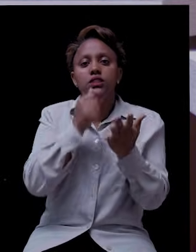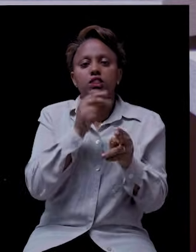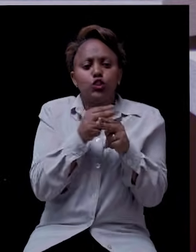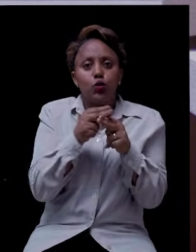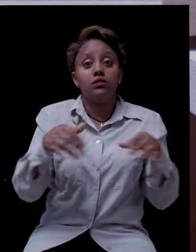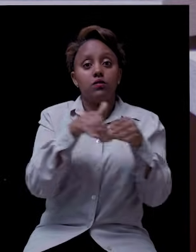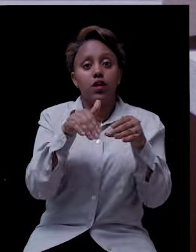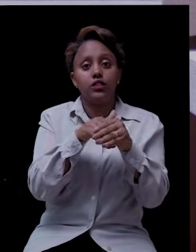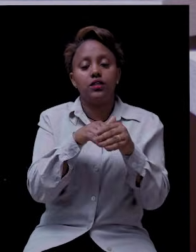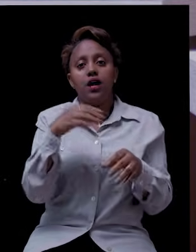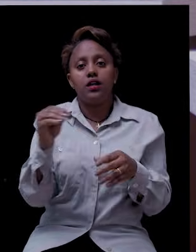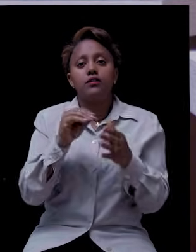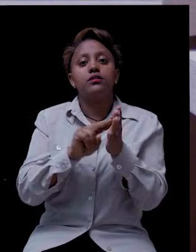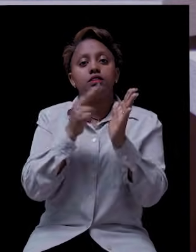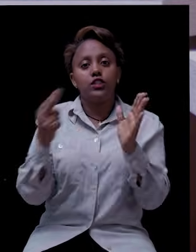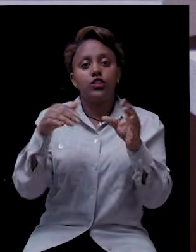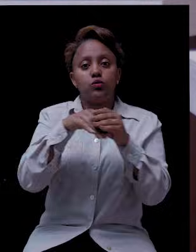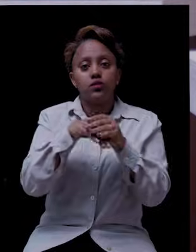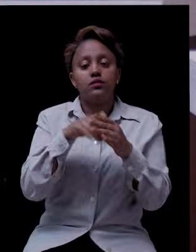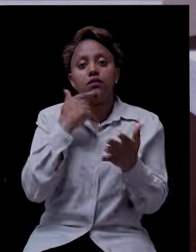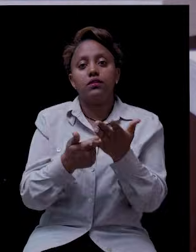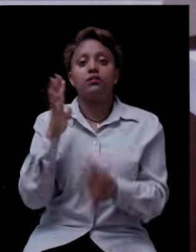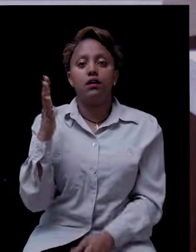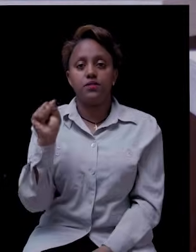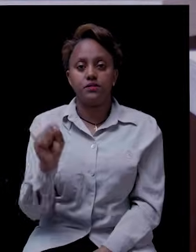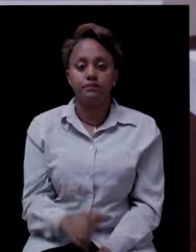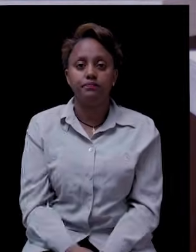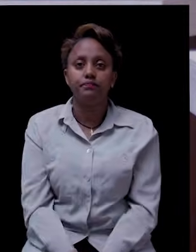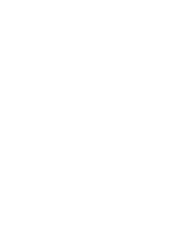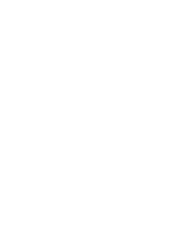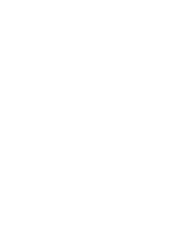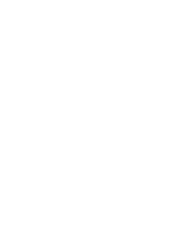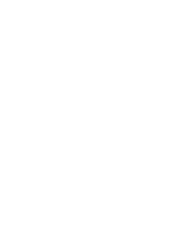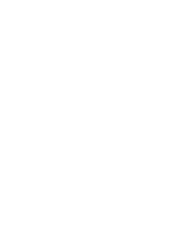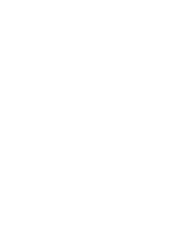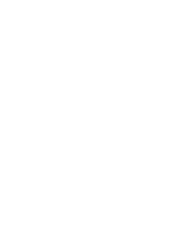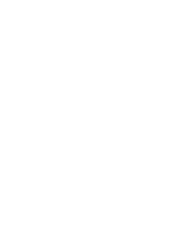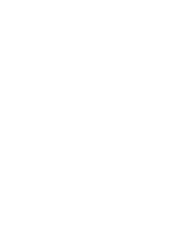this is a short introduction and session introduction of data types.